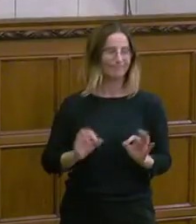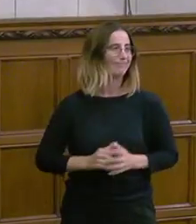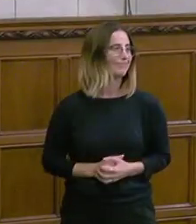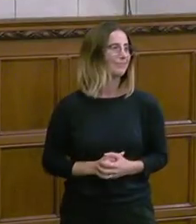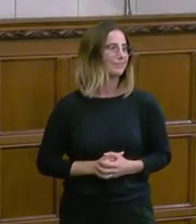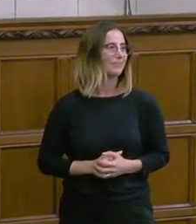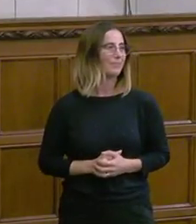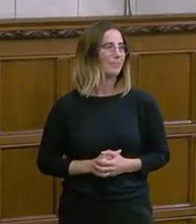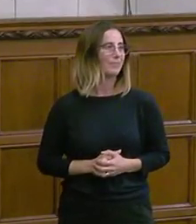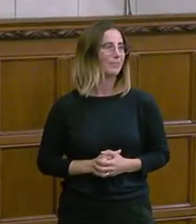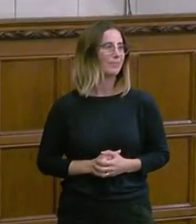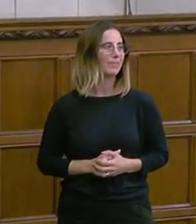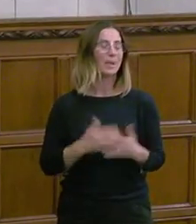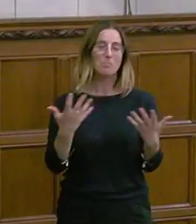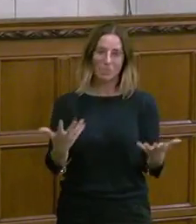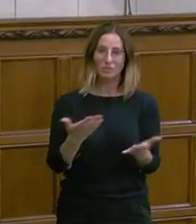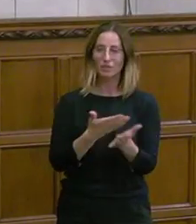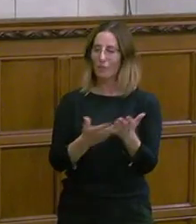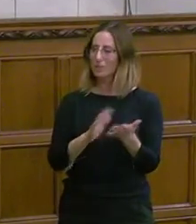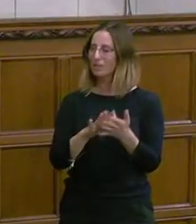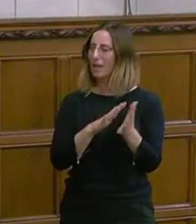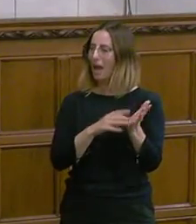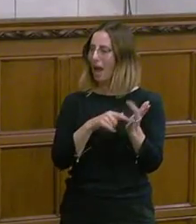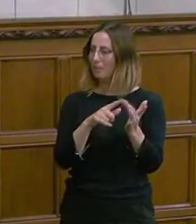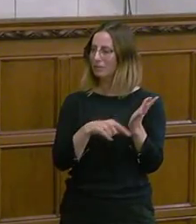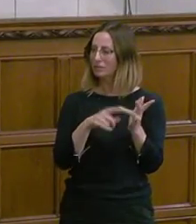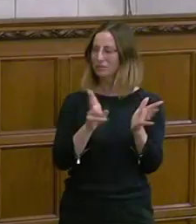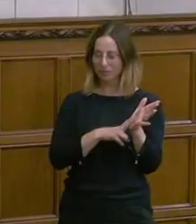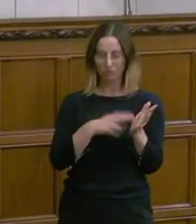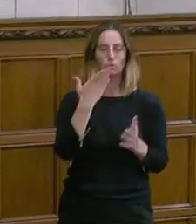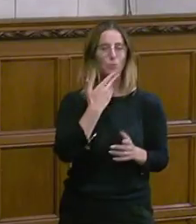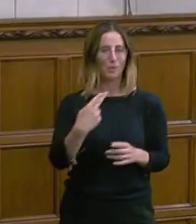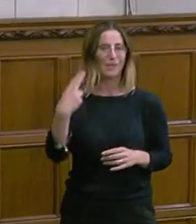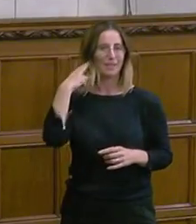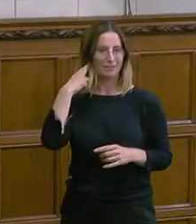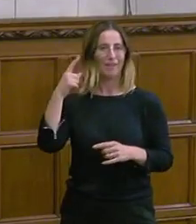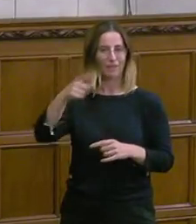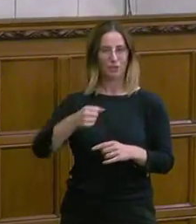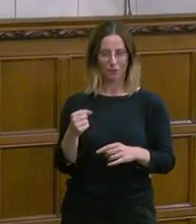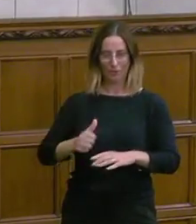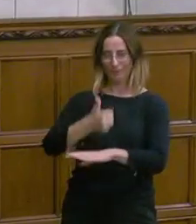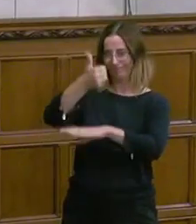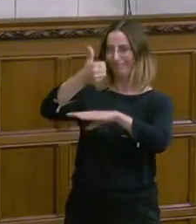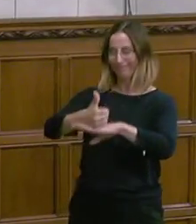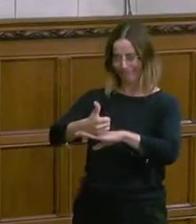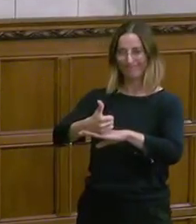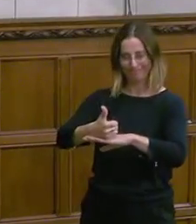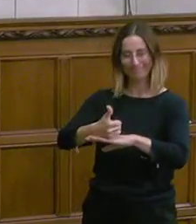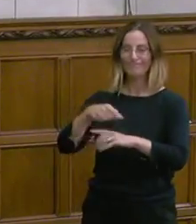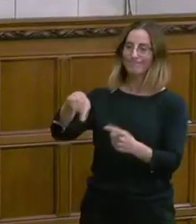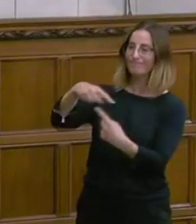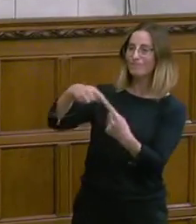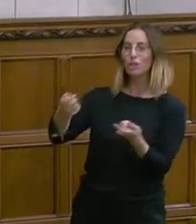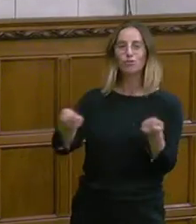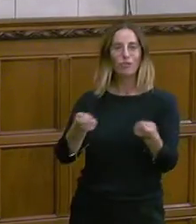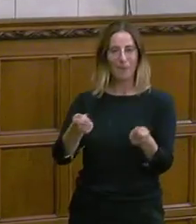lucky to be able to attend the Hamilton School for Deaf, which is situated in my neighbouring constituency of Hamilton West and Rutherglen. The school is run